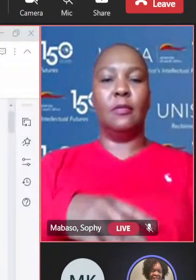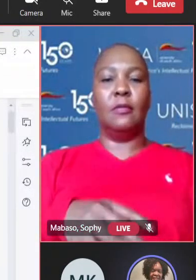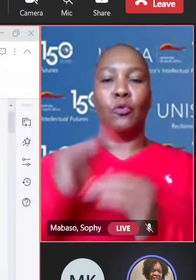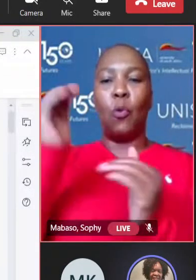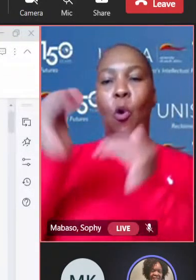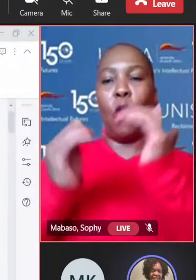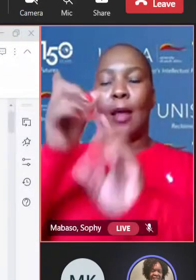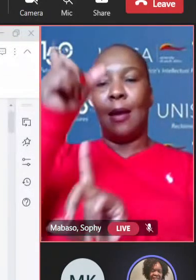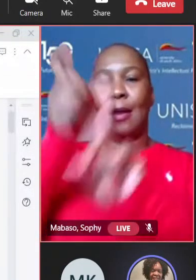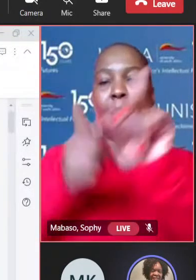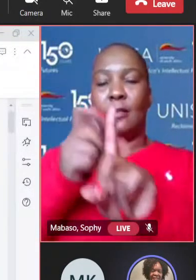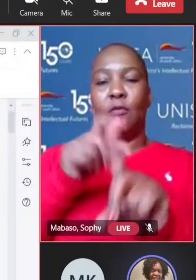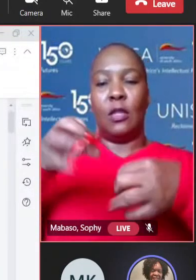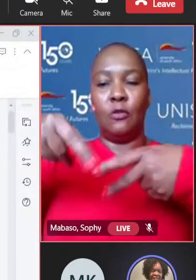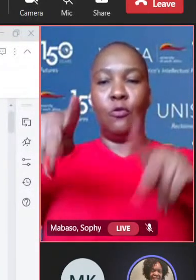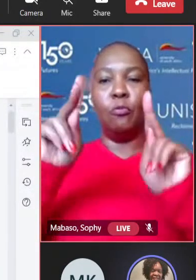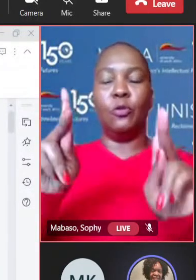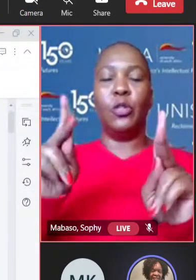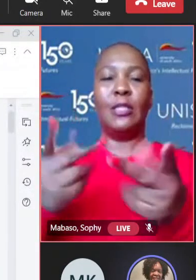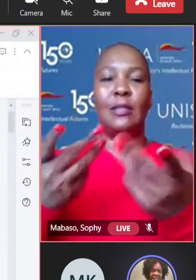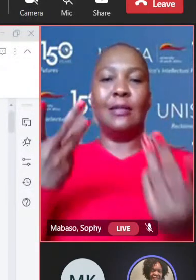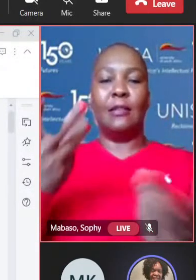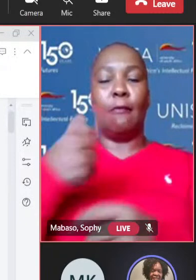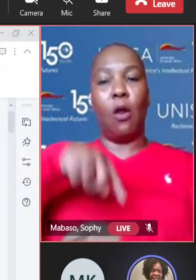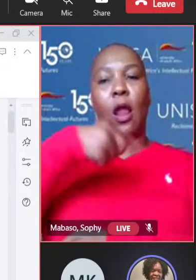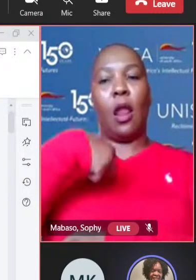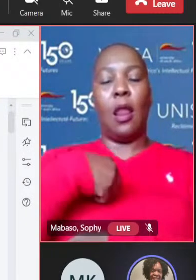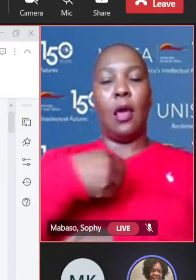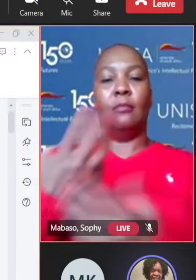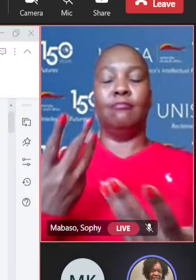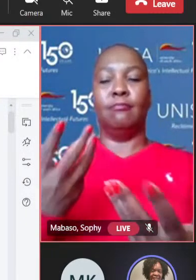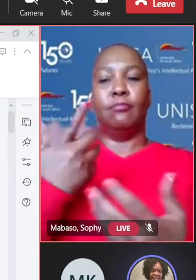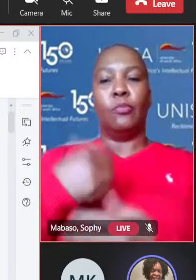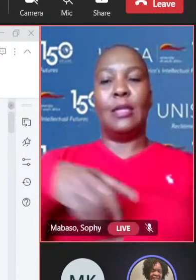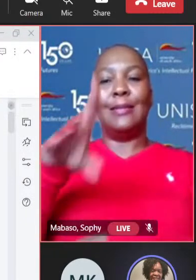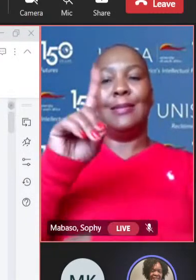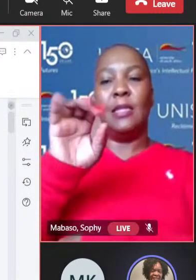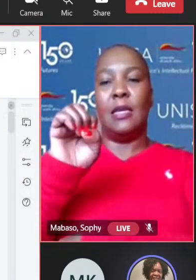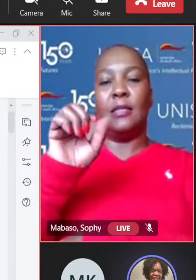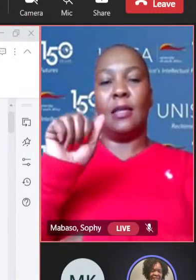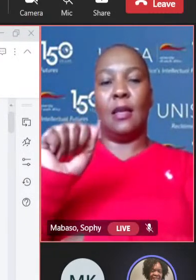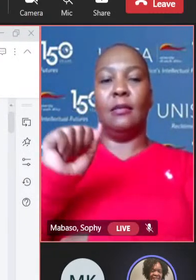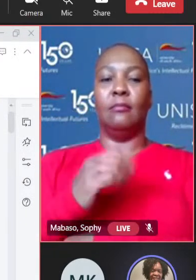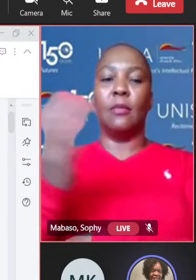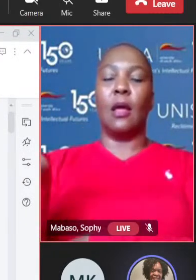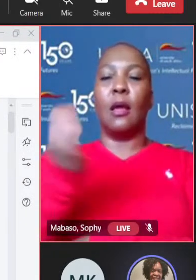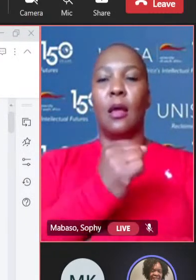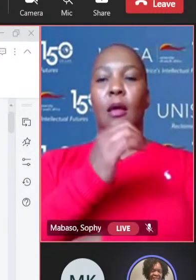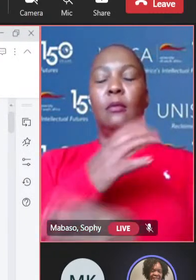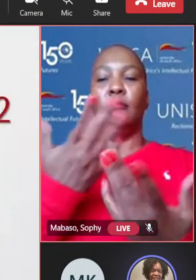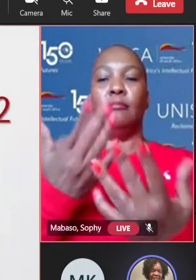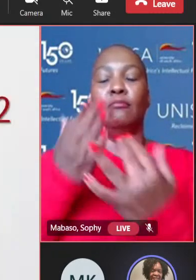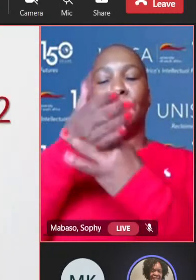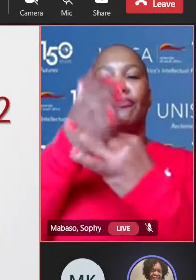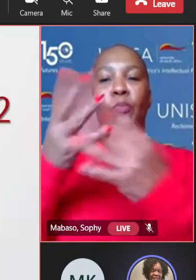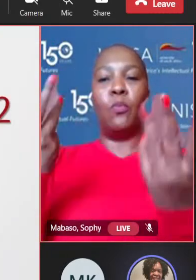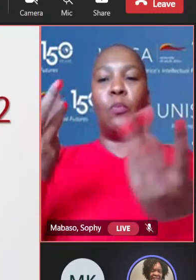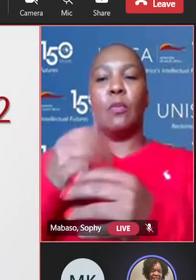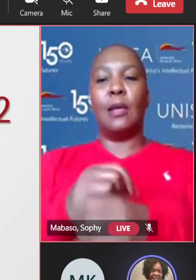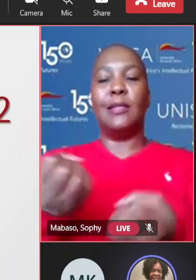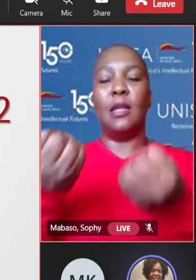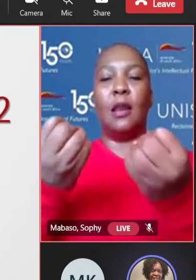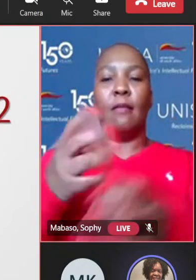for this opportunity for us as a DSA to come through and deliver